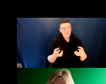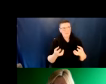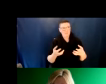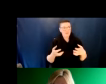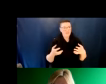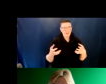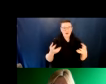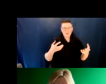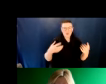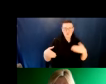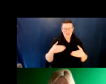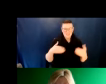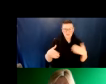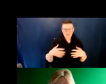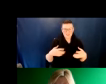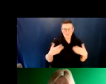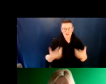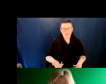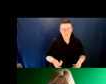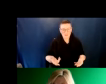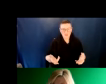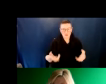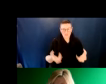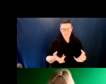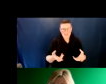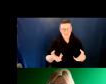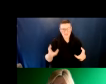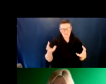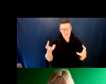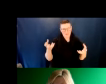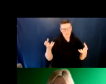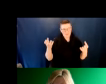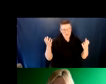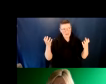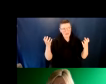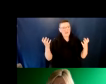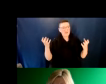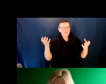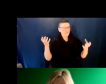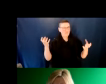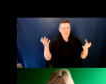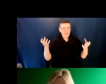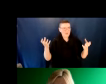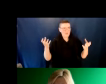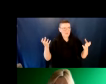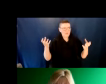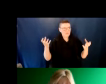mean something because we all know that experience of falling. Like we can all relate to that. So that's how the brain